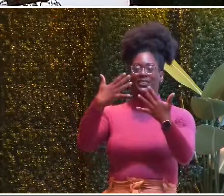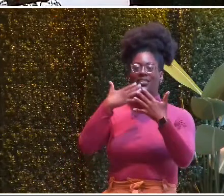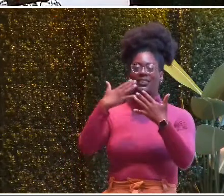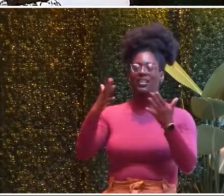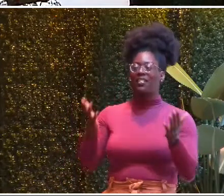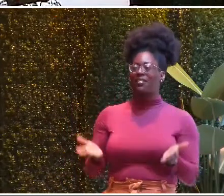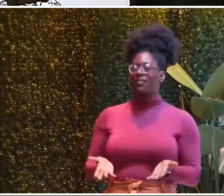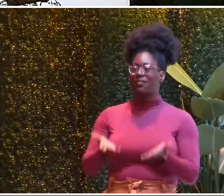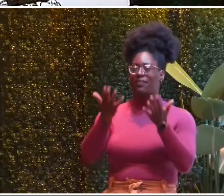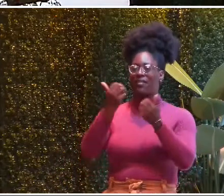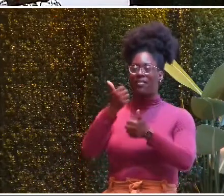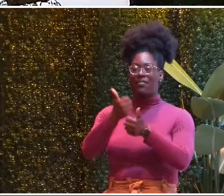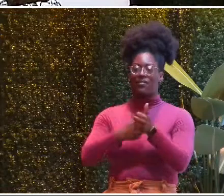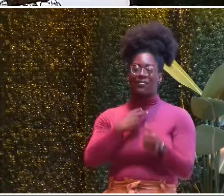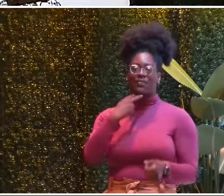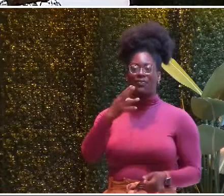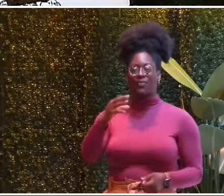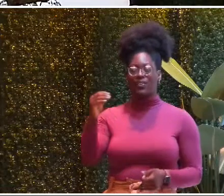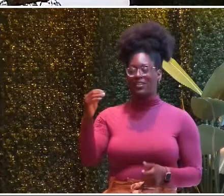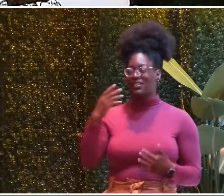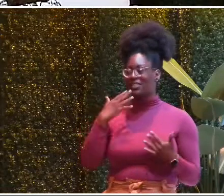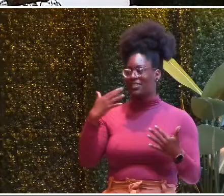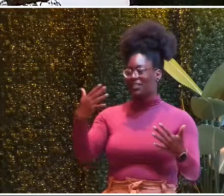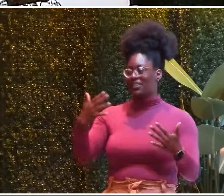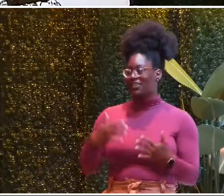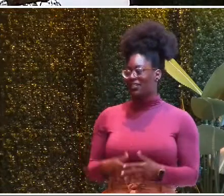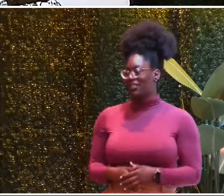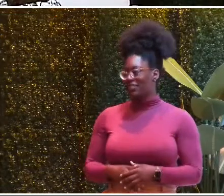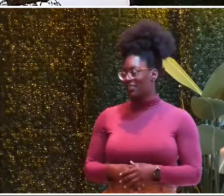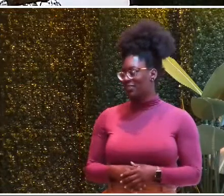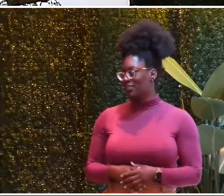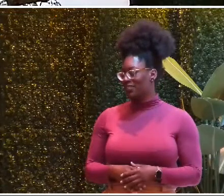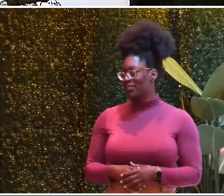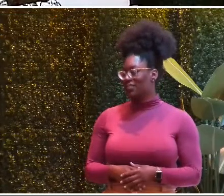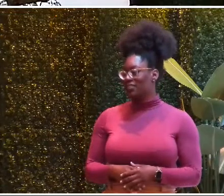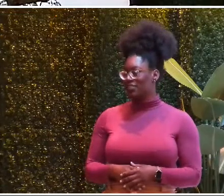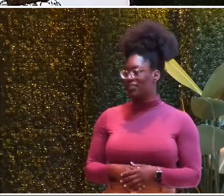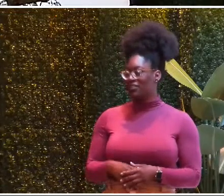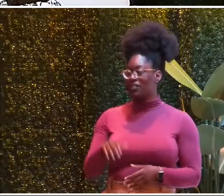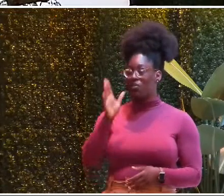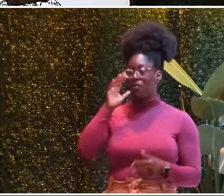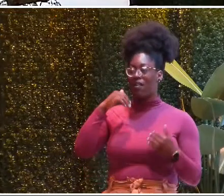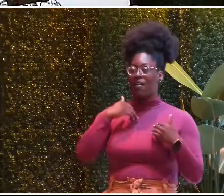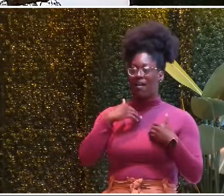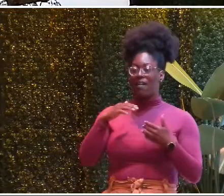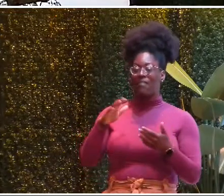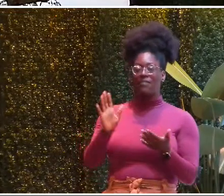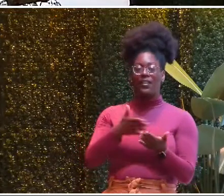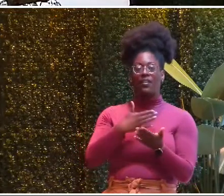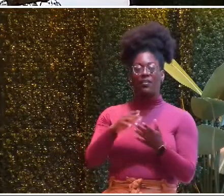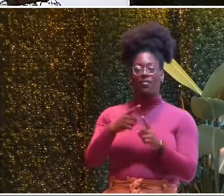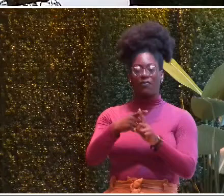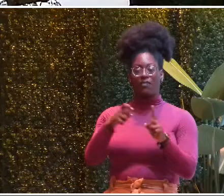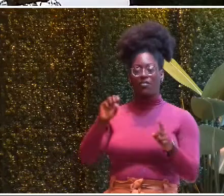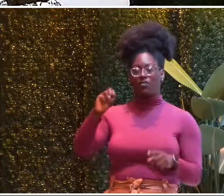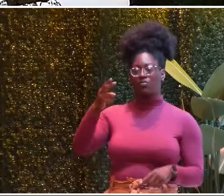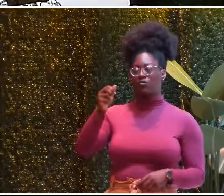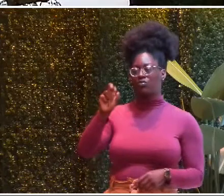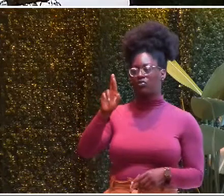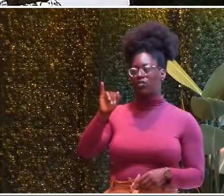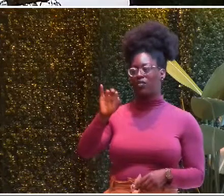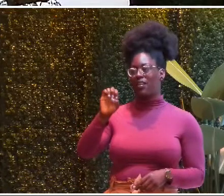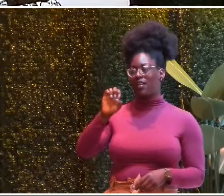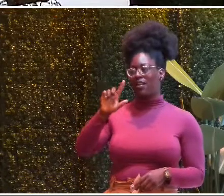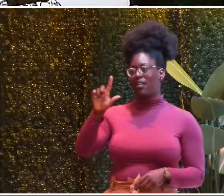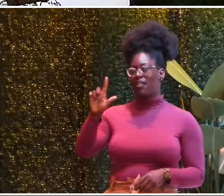and Sing. Now, we're going to have a video by our beloved Shari L. But as you all know, this is something